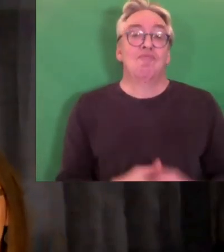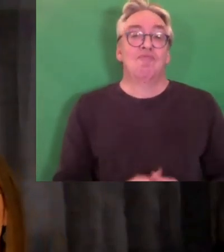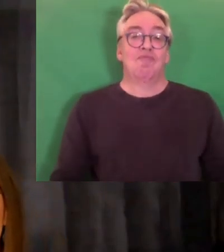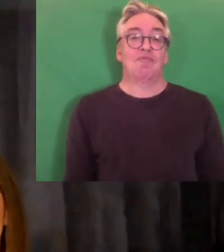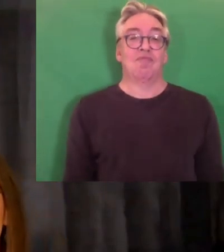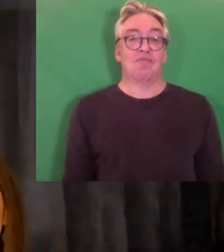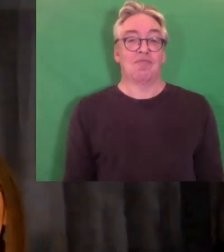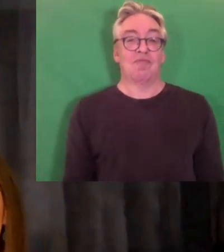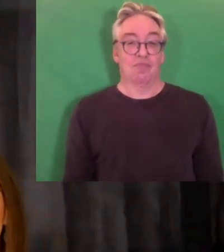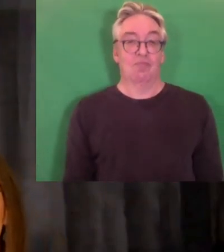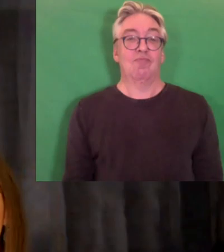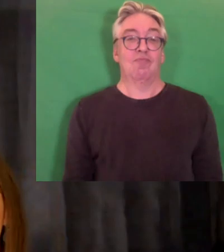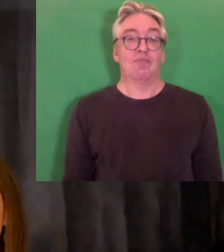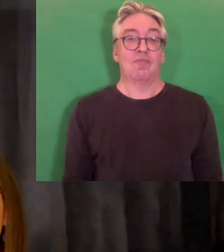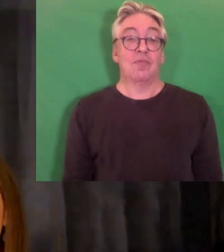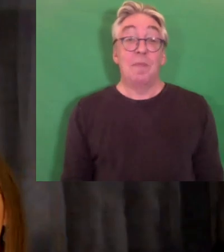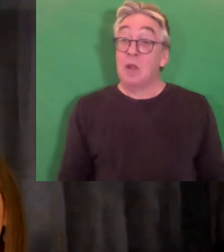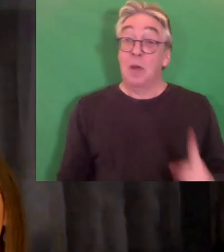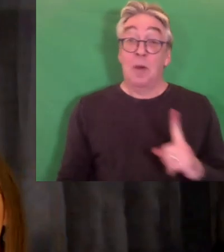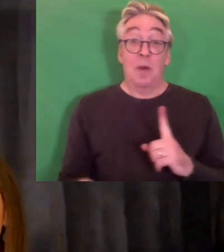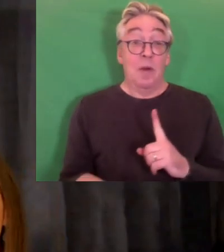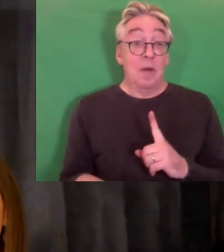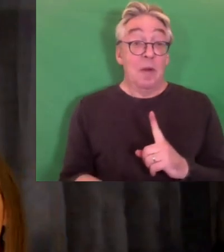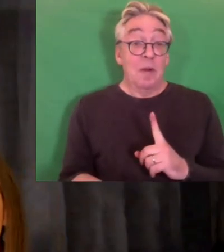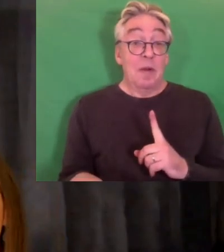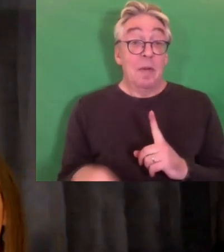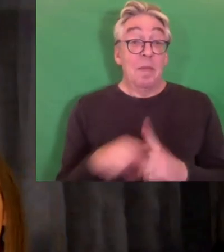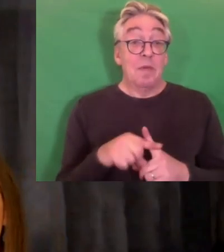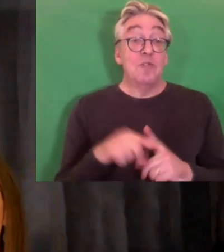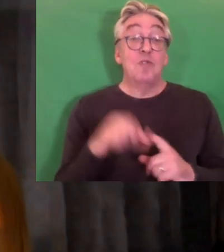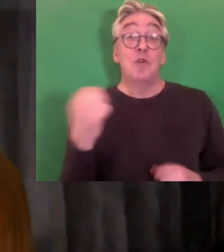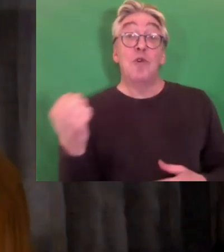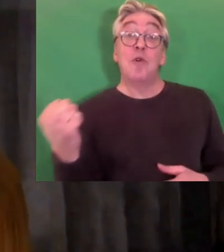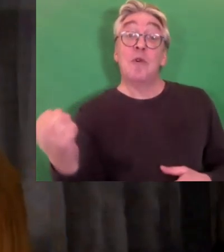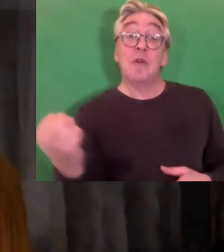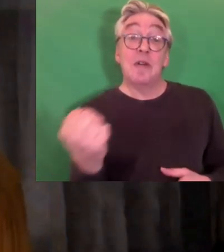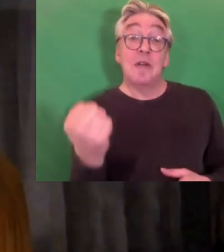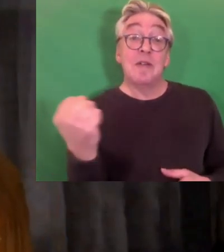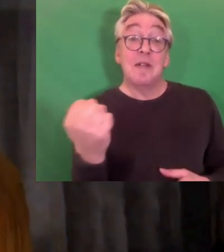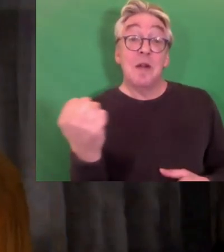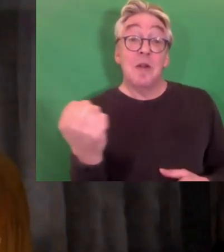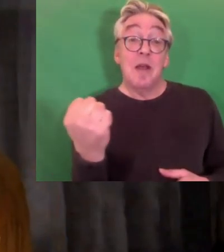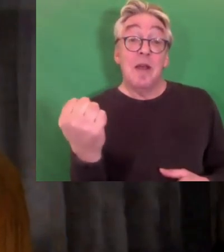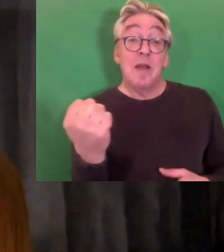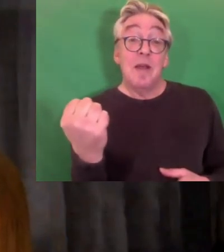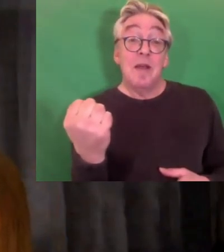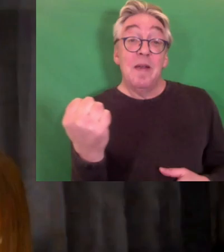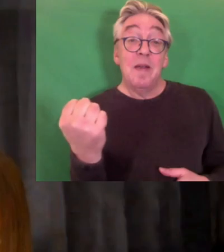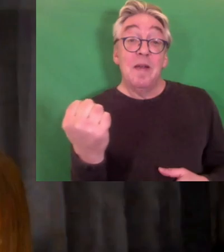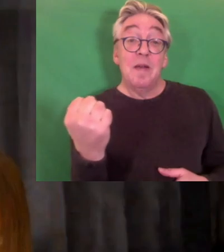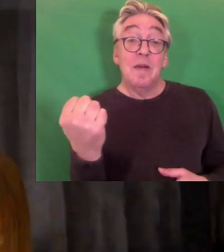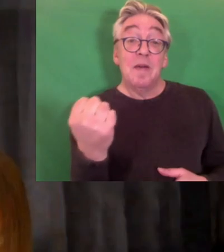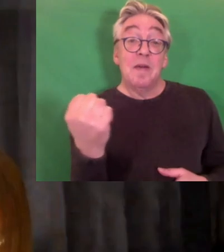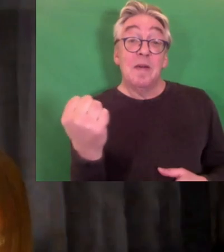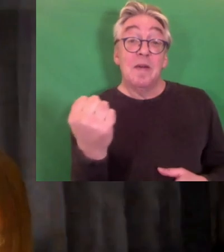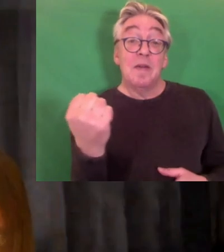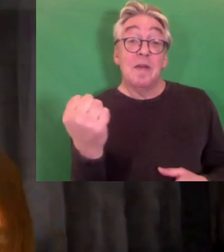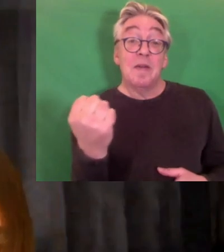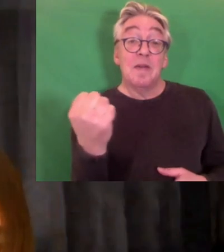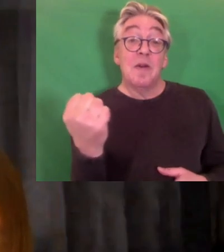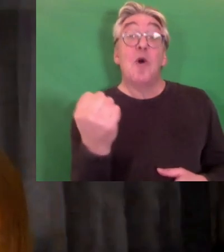them. Yeah. And we also have esports teams on Saturday, which is very interesting, because they will struggle with visual impairment glasses we